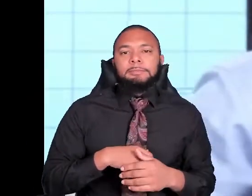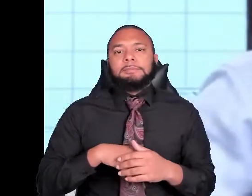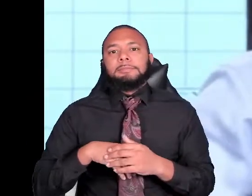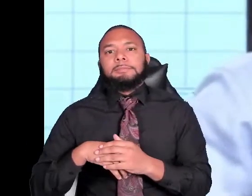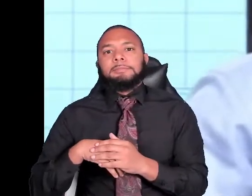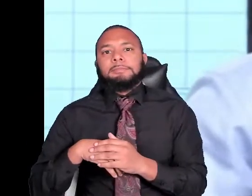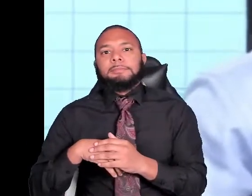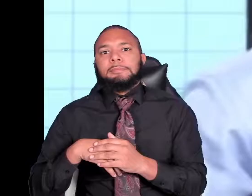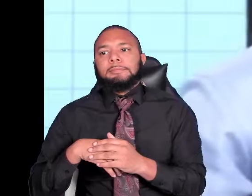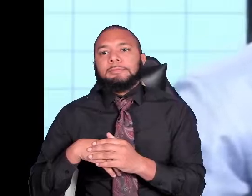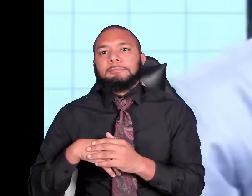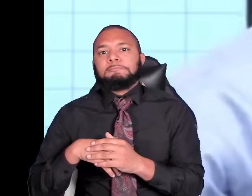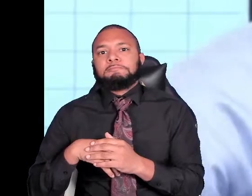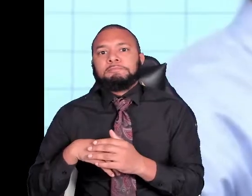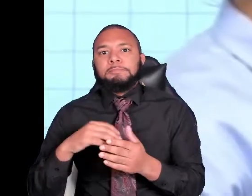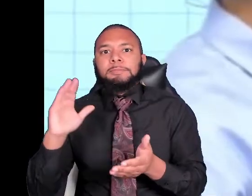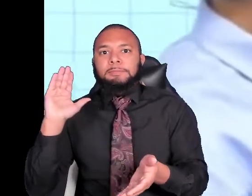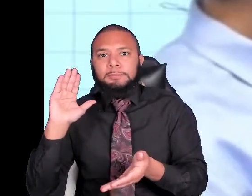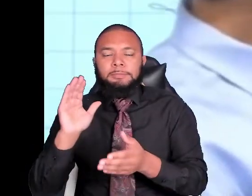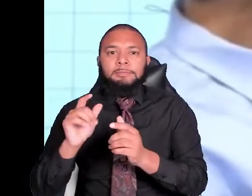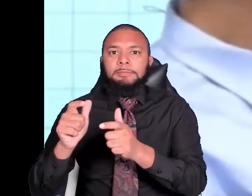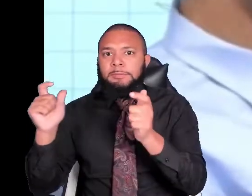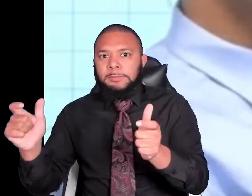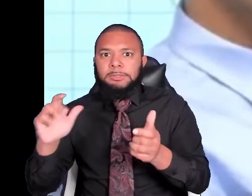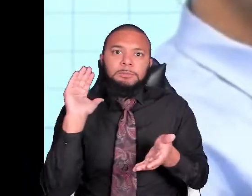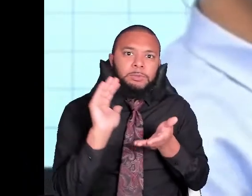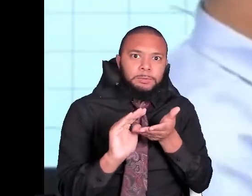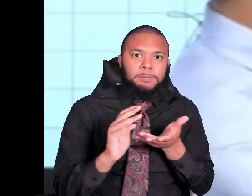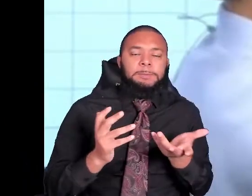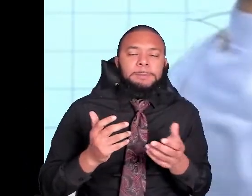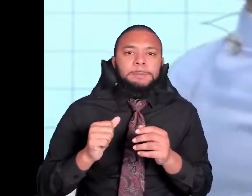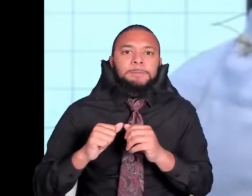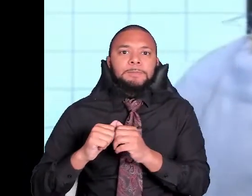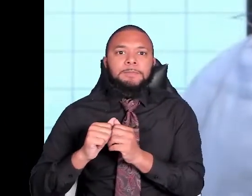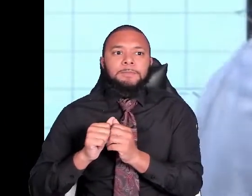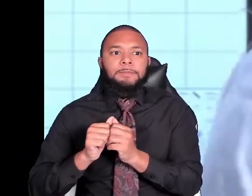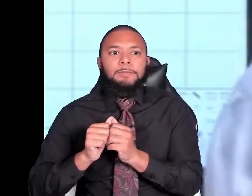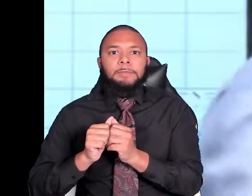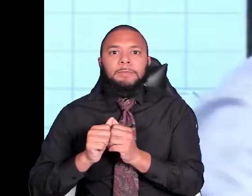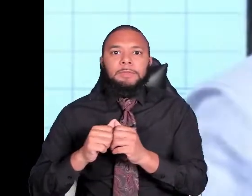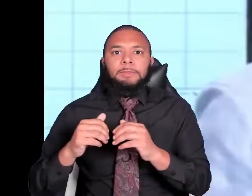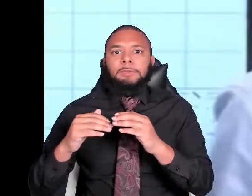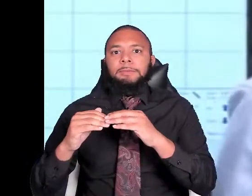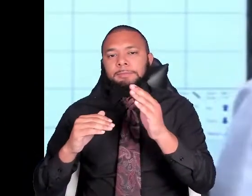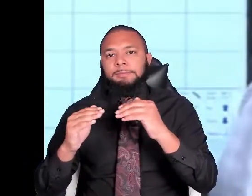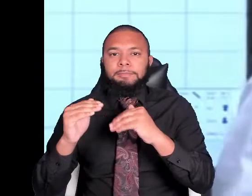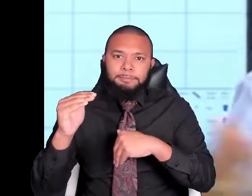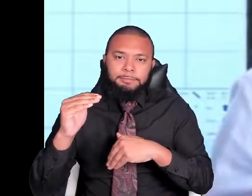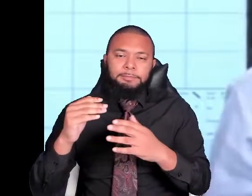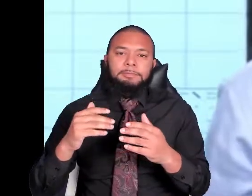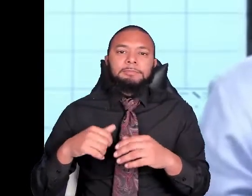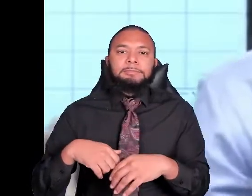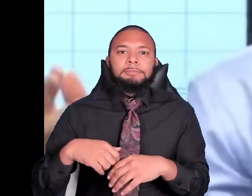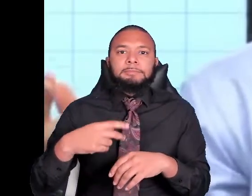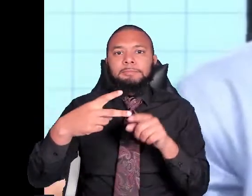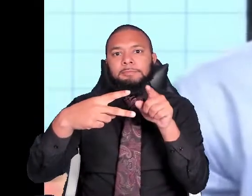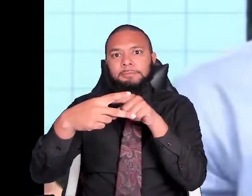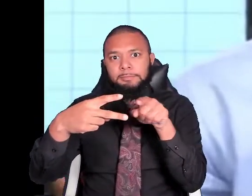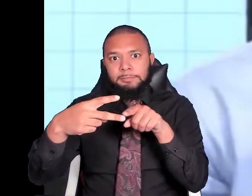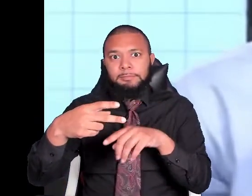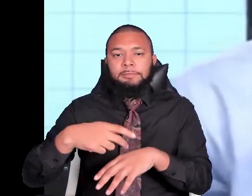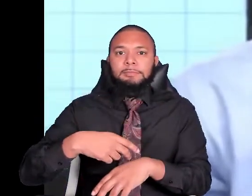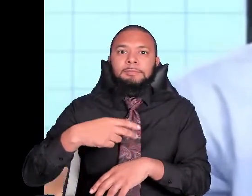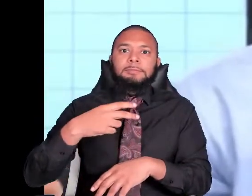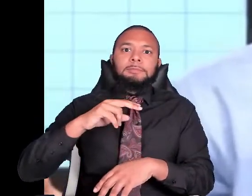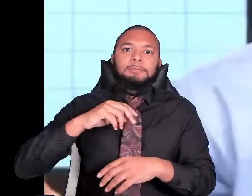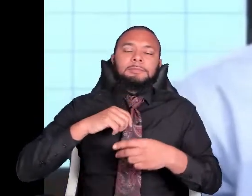equals to sign, a less than sign, or a greater than sign. We'll learn that the